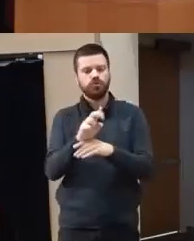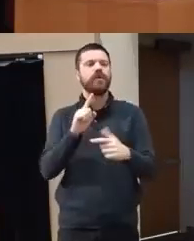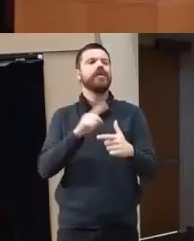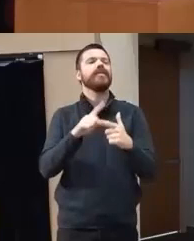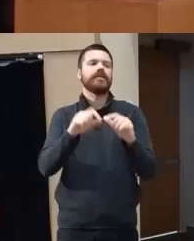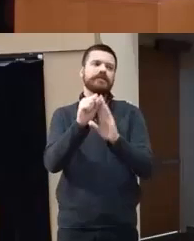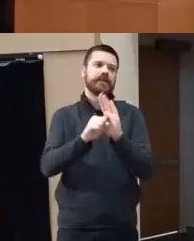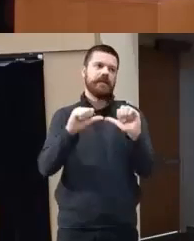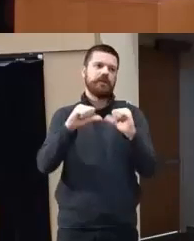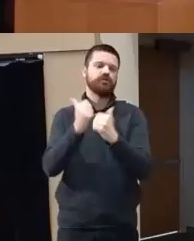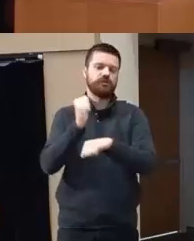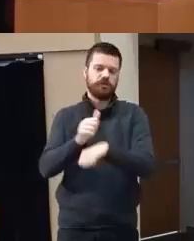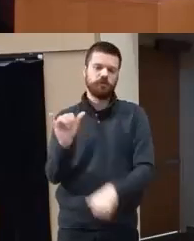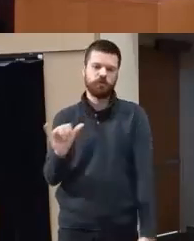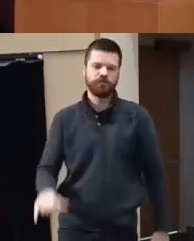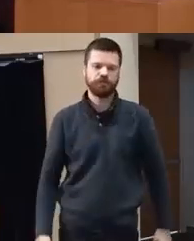developed as well.